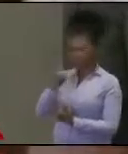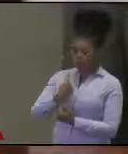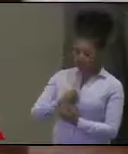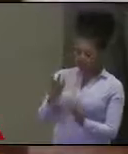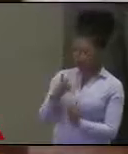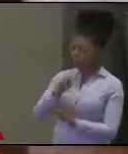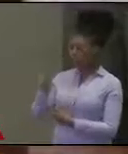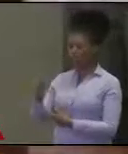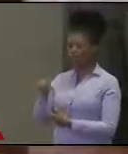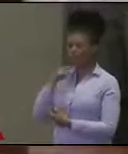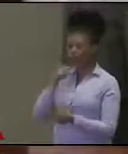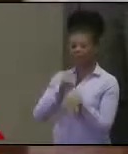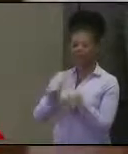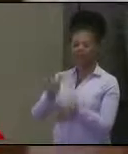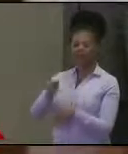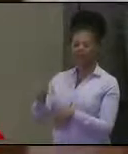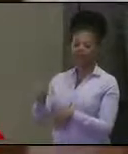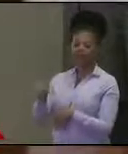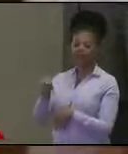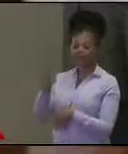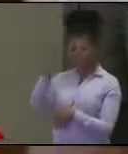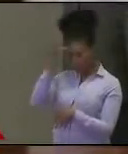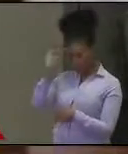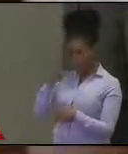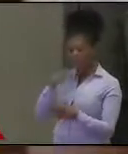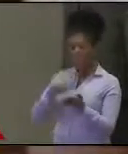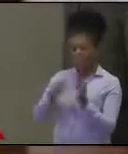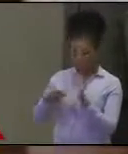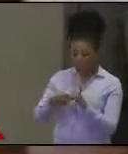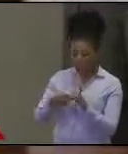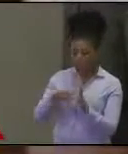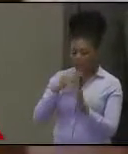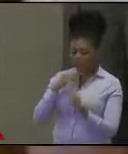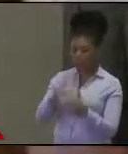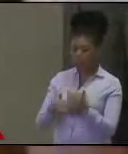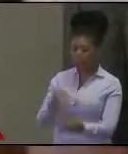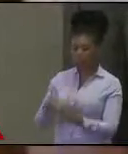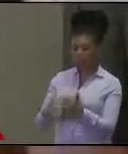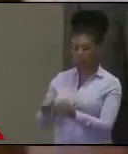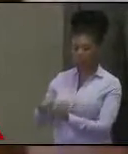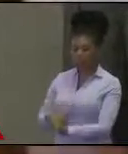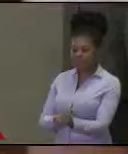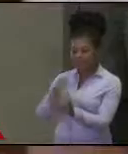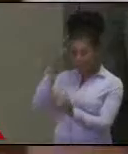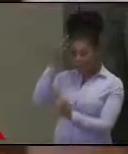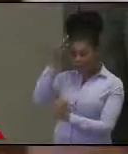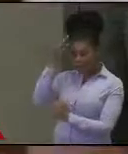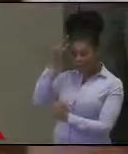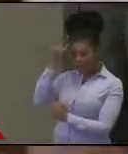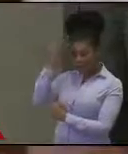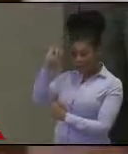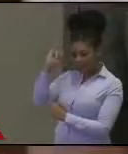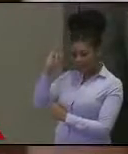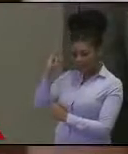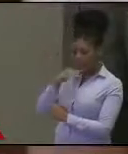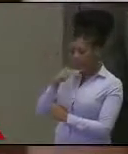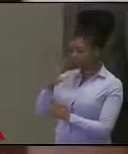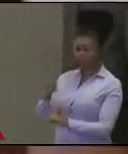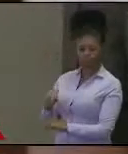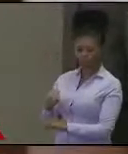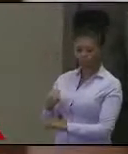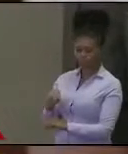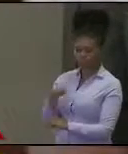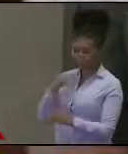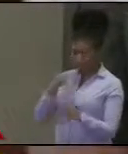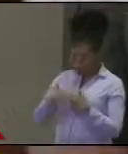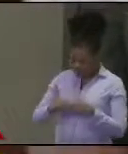but there will still be government. So the planning and the ongoing strategic thinking in government doesn't stop